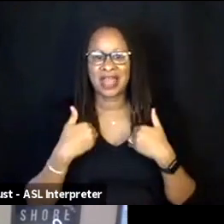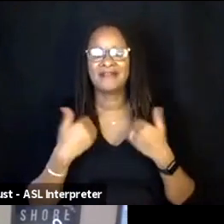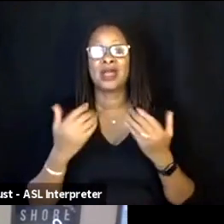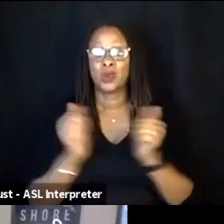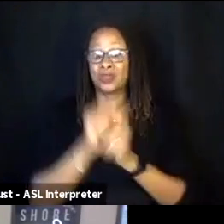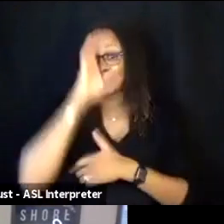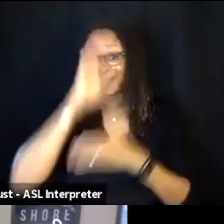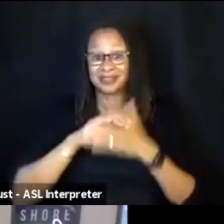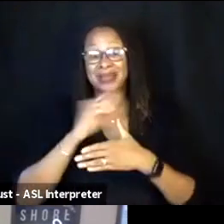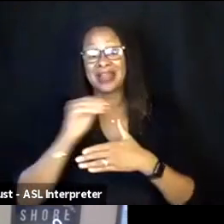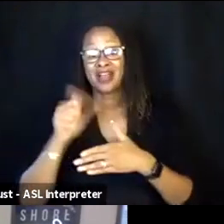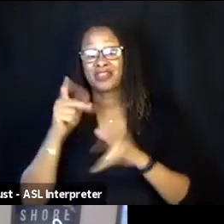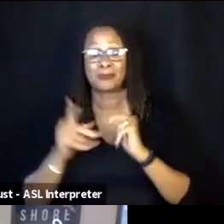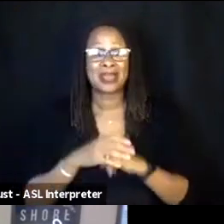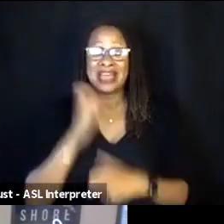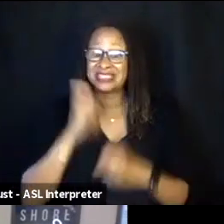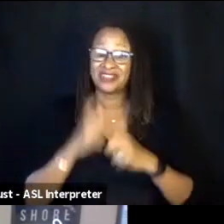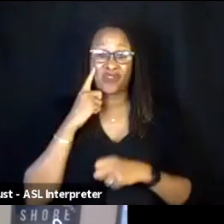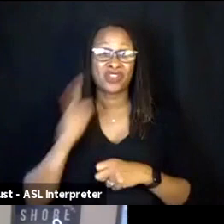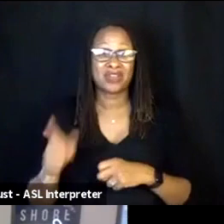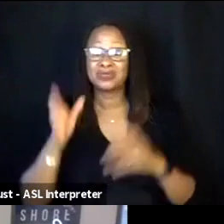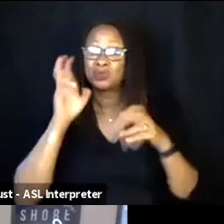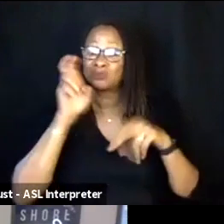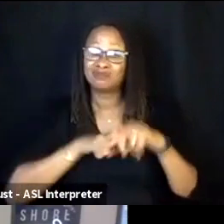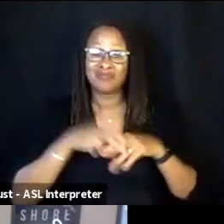husband and other people, it's difficult for them to listen.